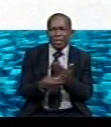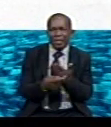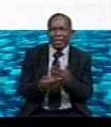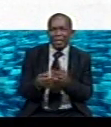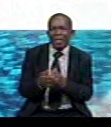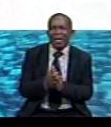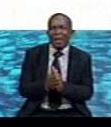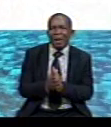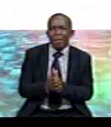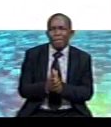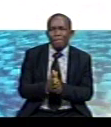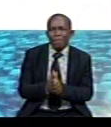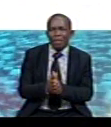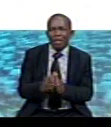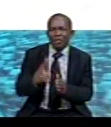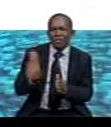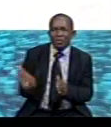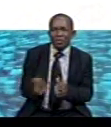#GCK2nd anniversary,